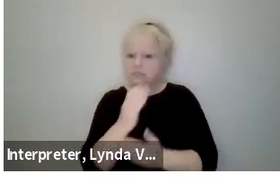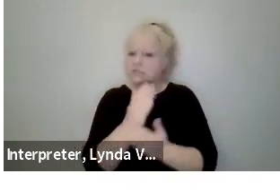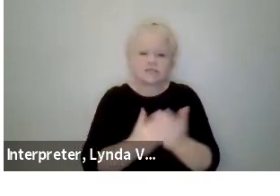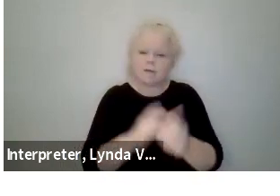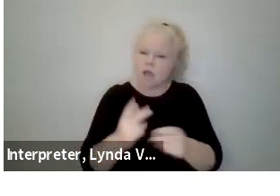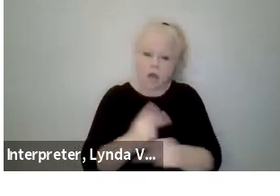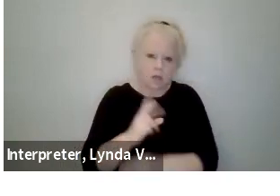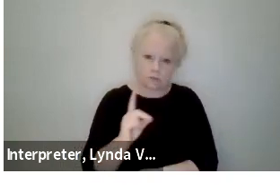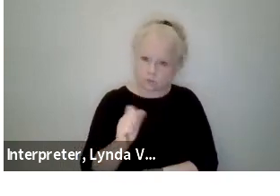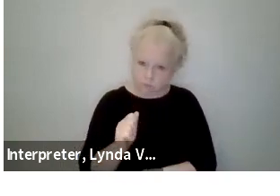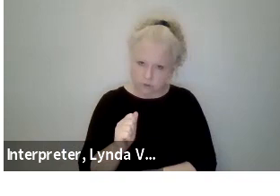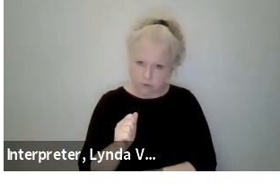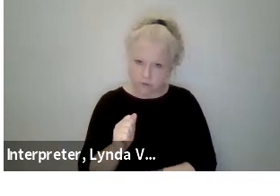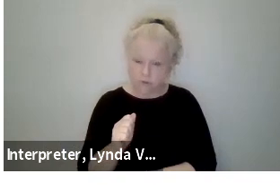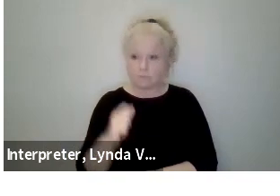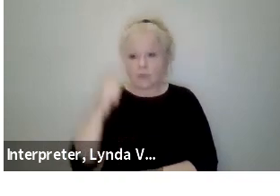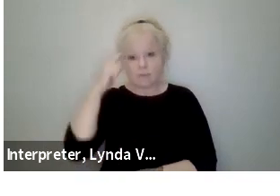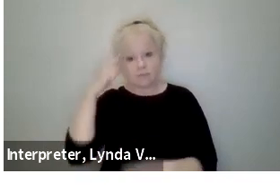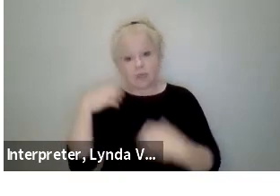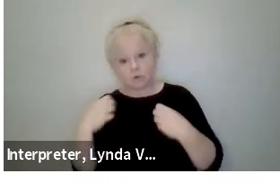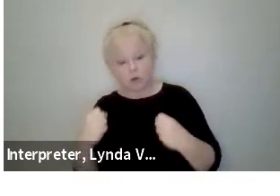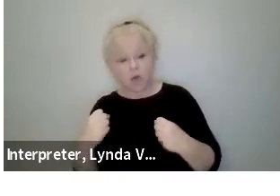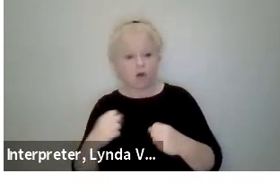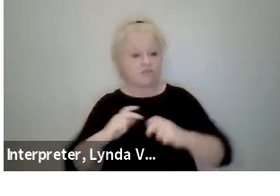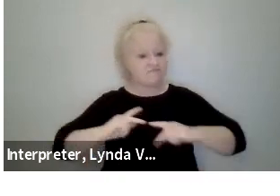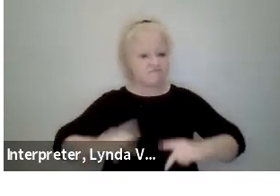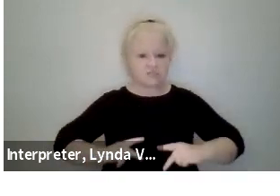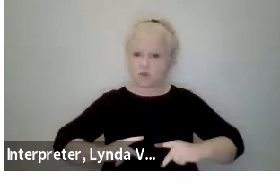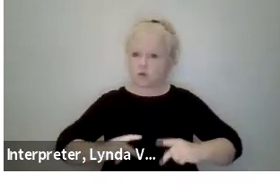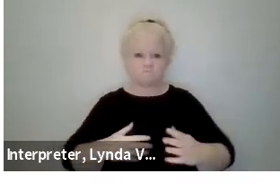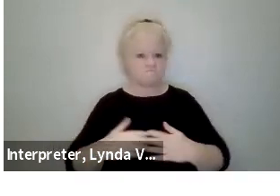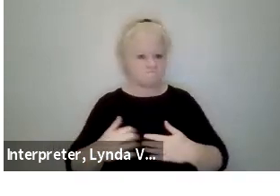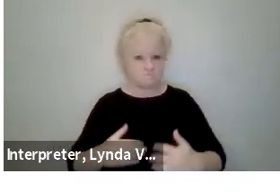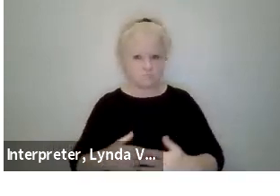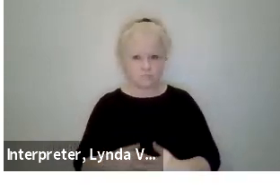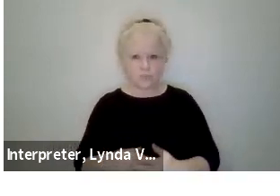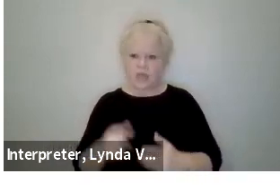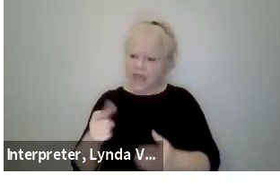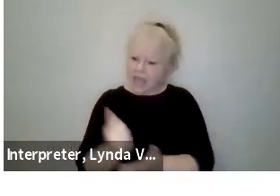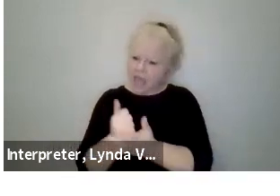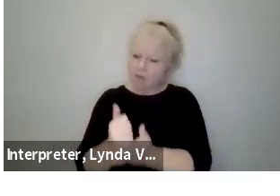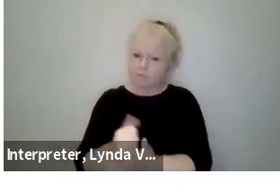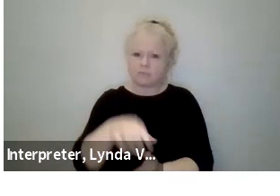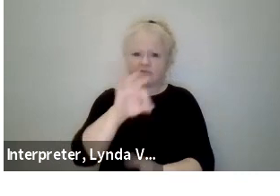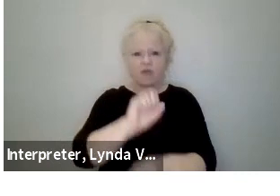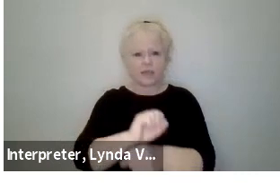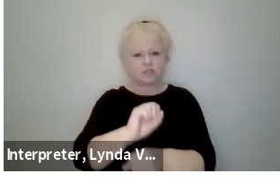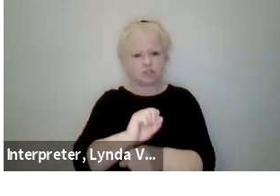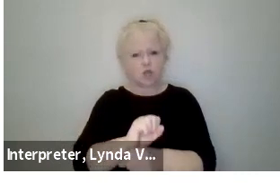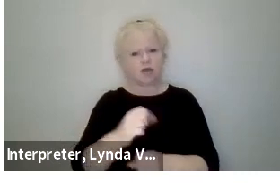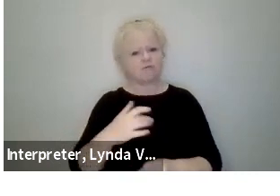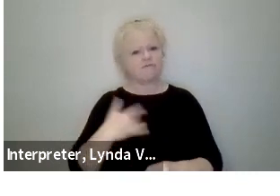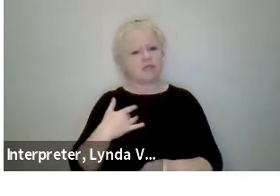fashion, mental health, physical, whatever it is, to get back employed, you know, to help them achieve a certain level